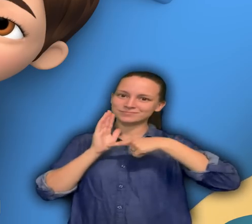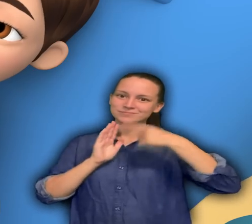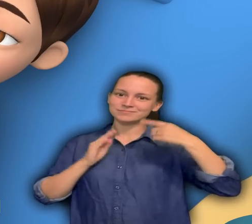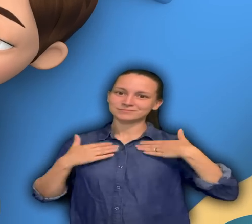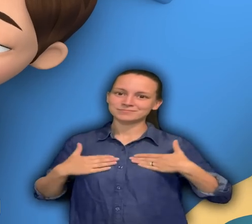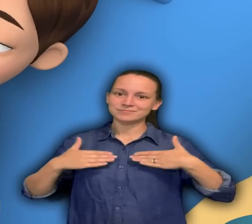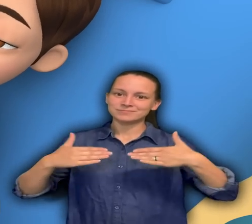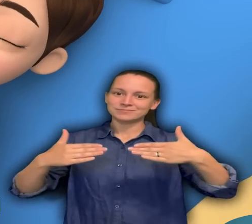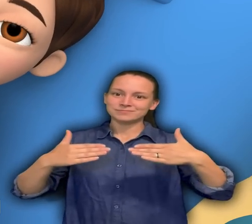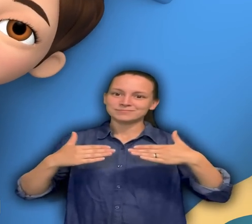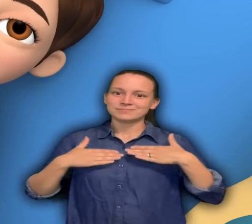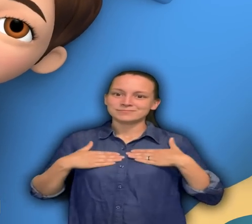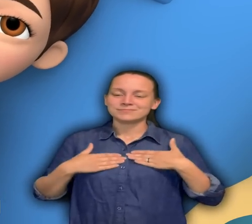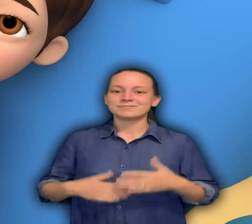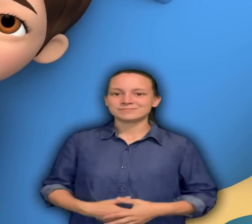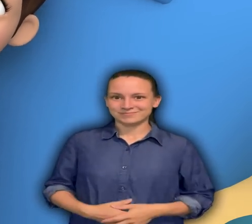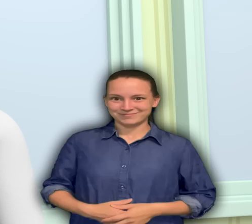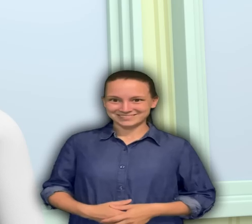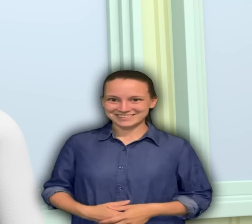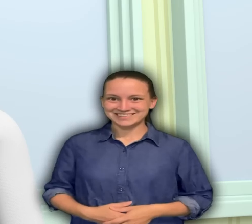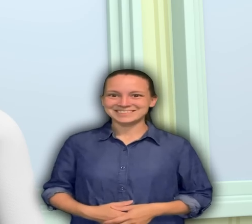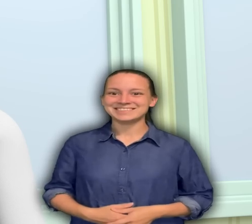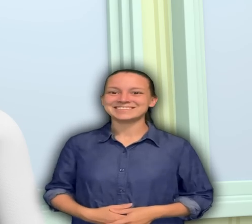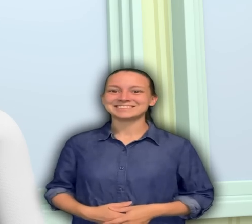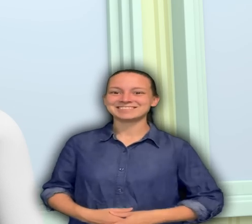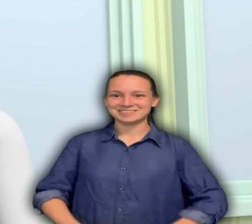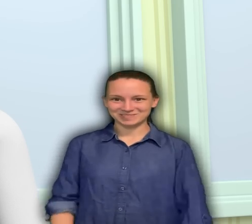your breathing let's check your breathing